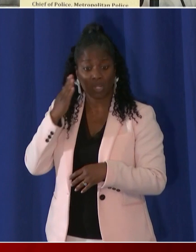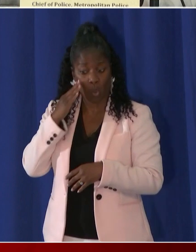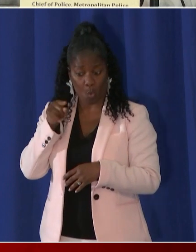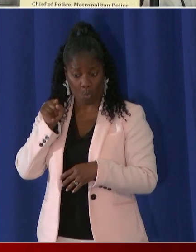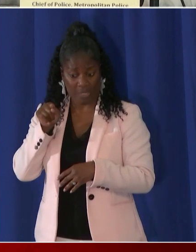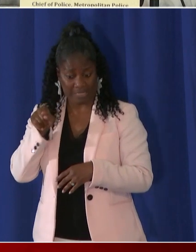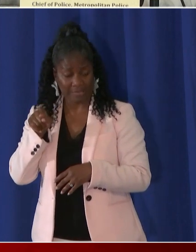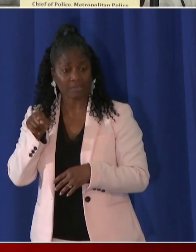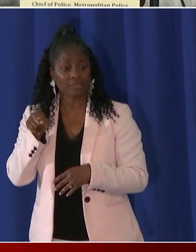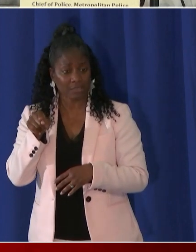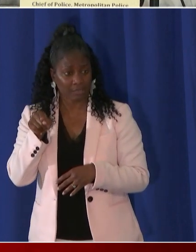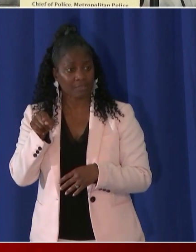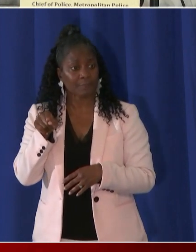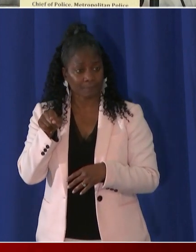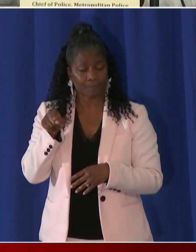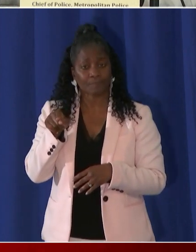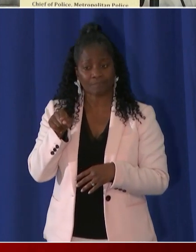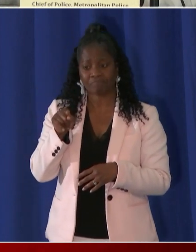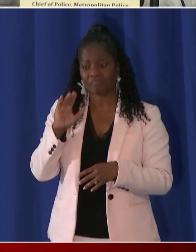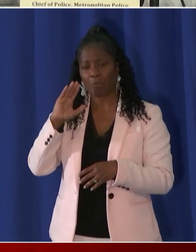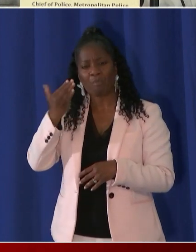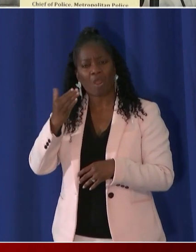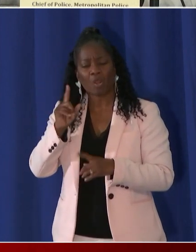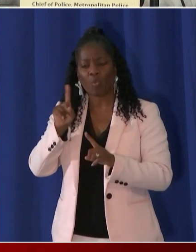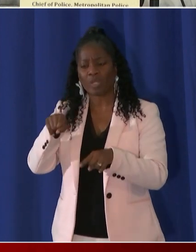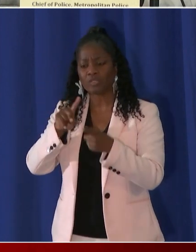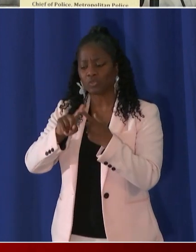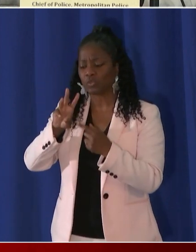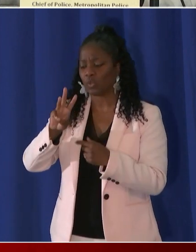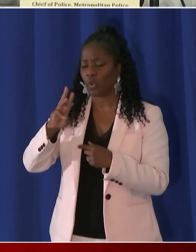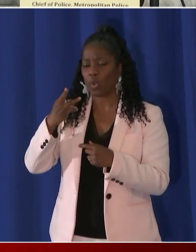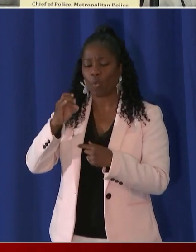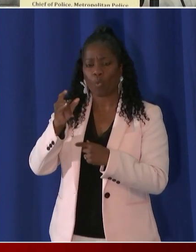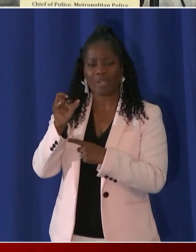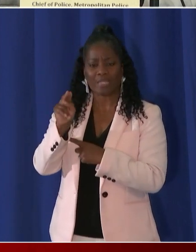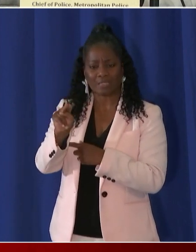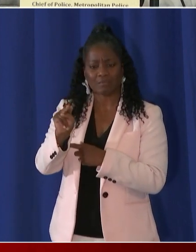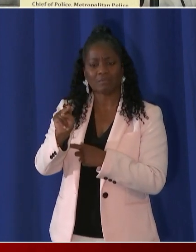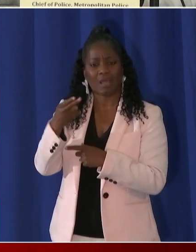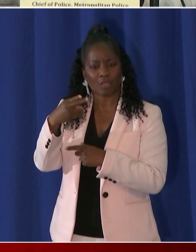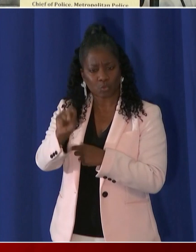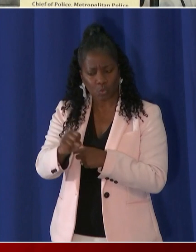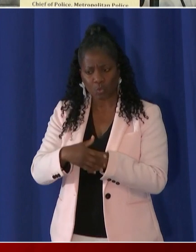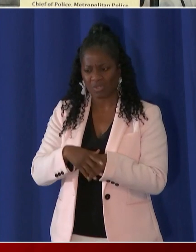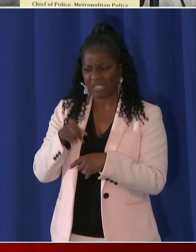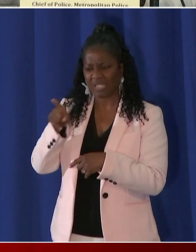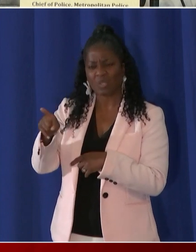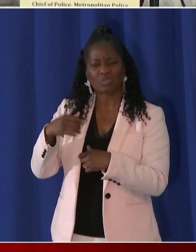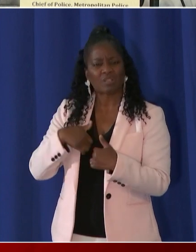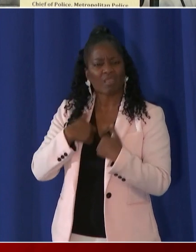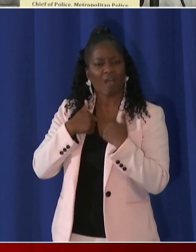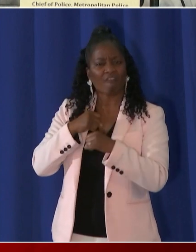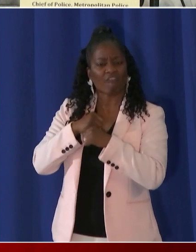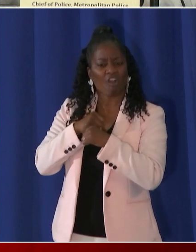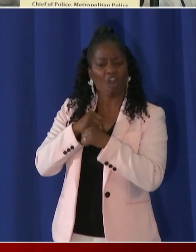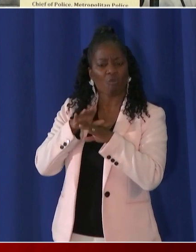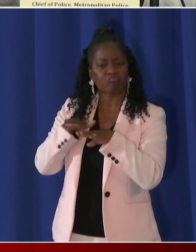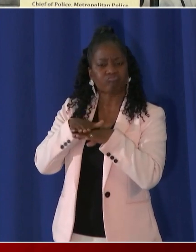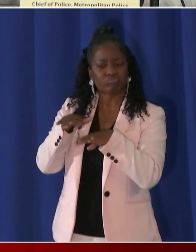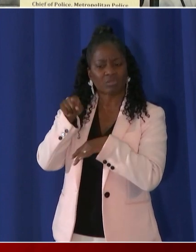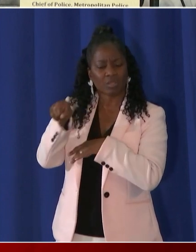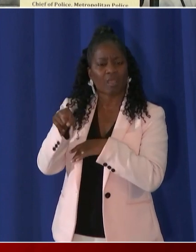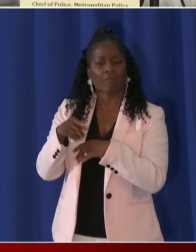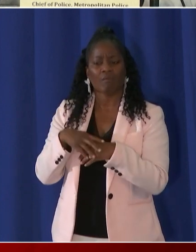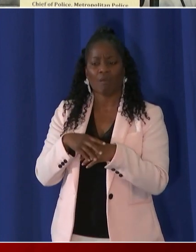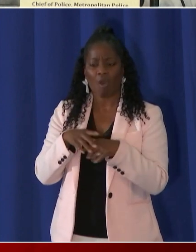Spencer, it appears that he went to Wheaton High School. He was a lifeguard at some point, and he spent a brief period in the United States Coast